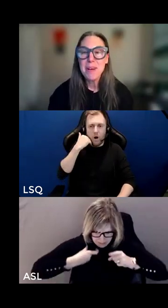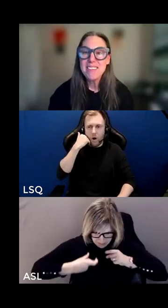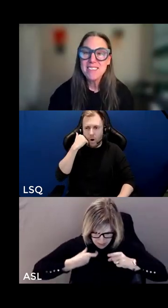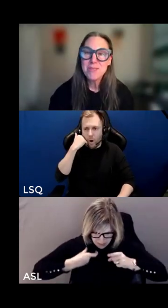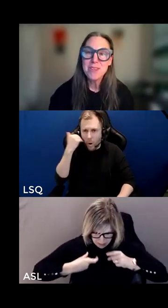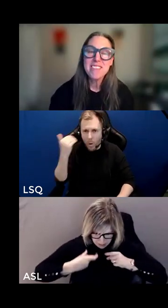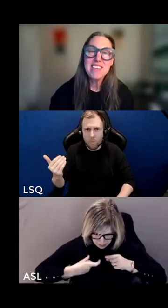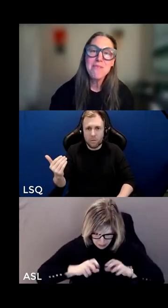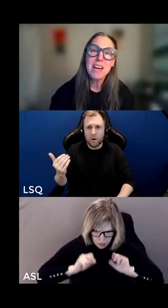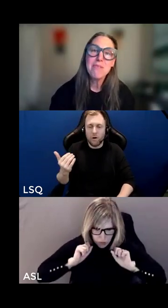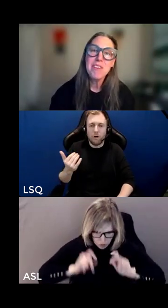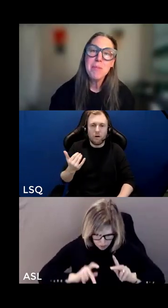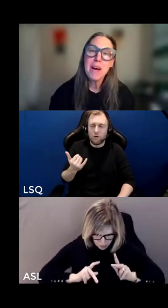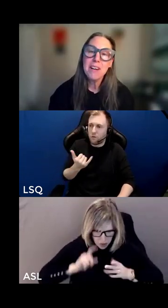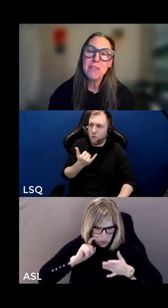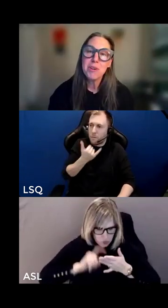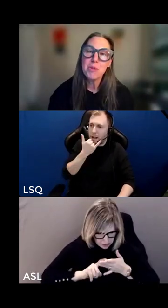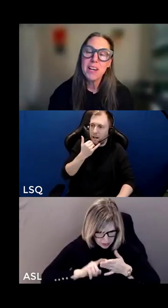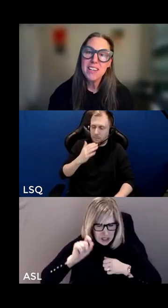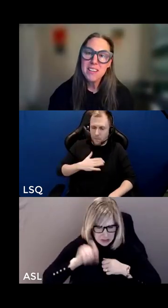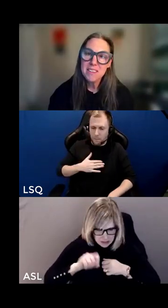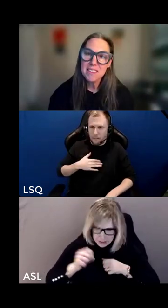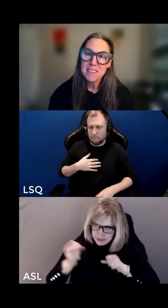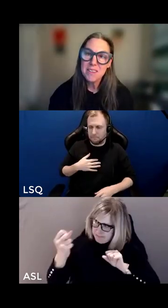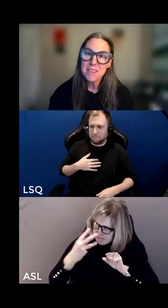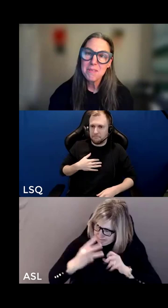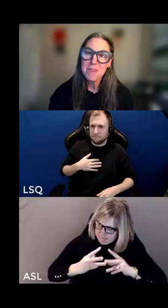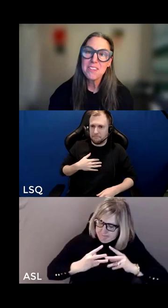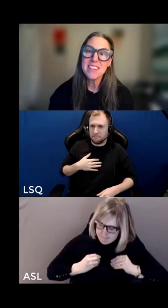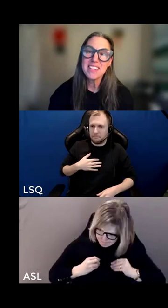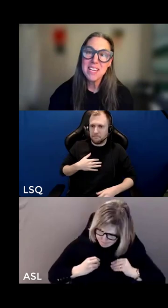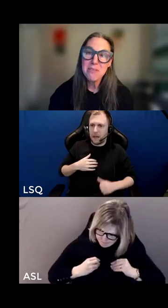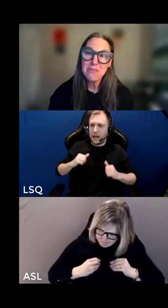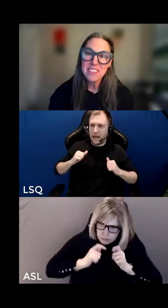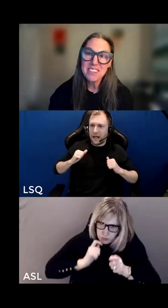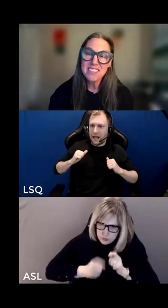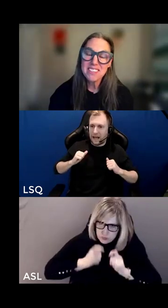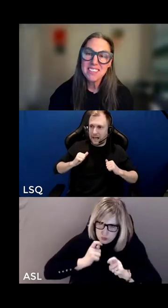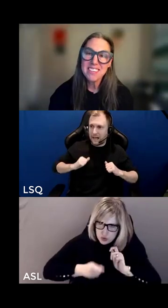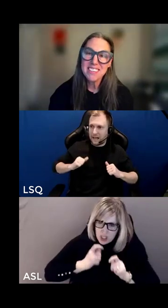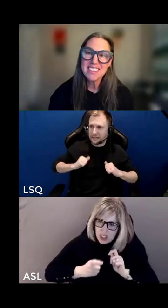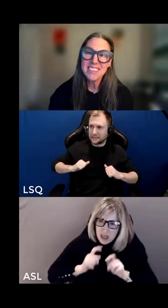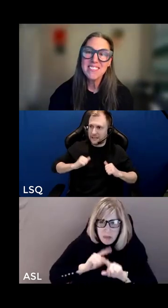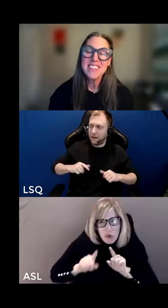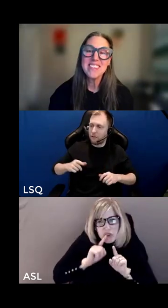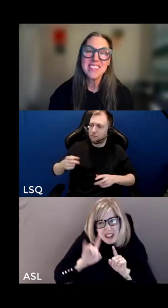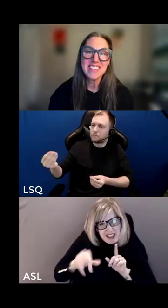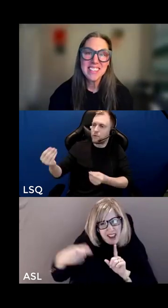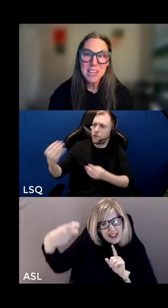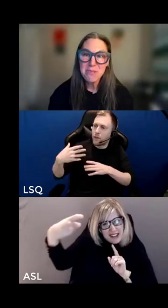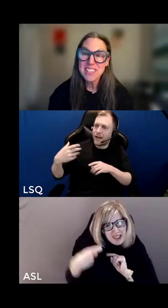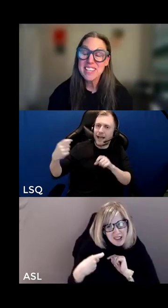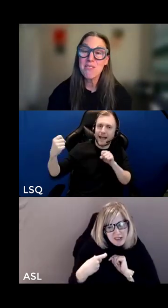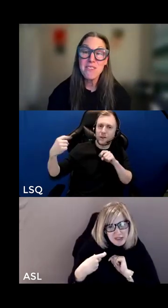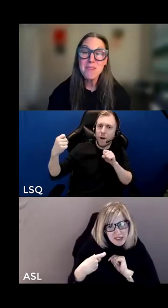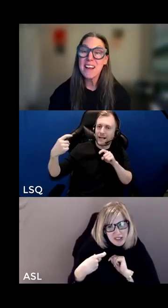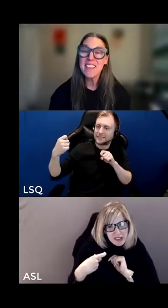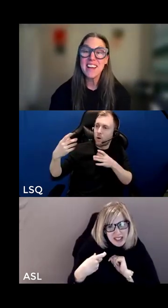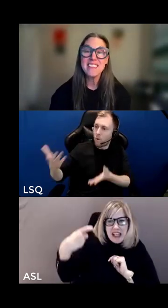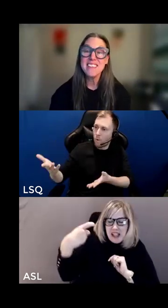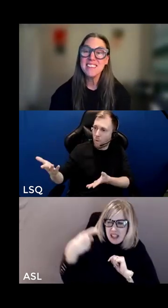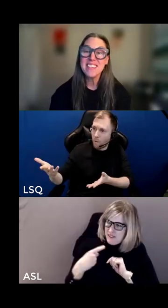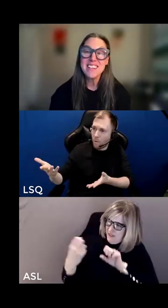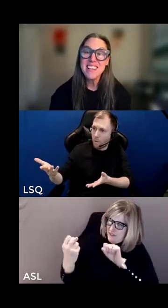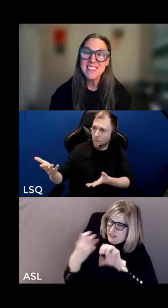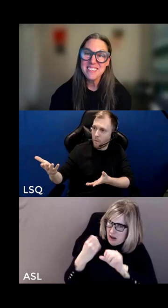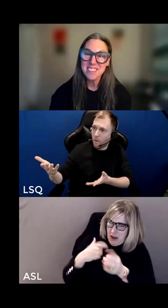will do my best to receive that feedback for what it is which is a gift which is a gift it's feedback